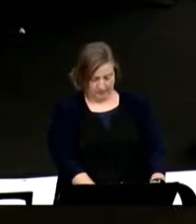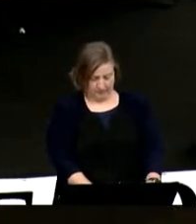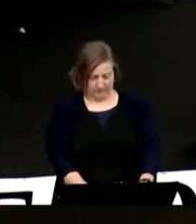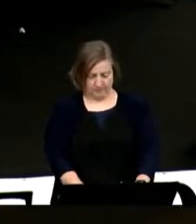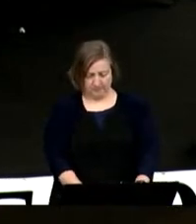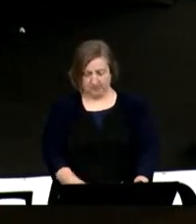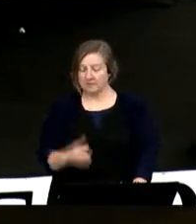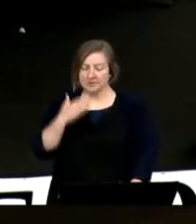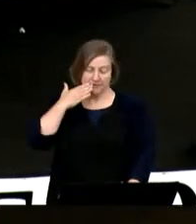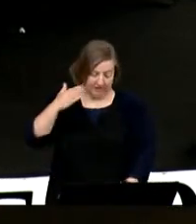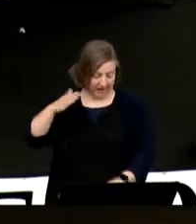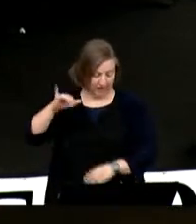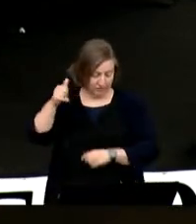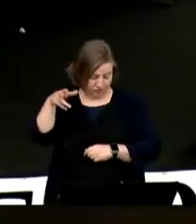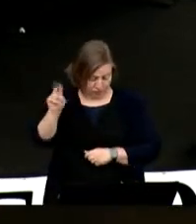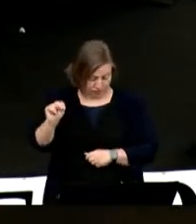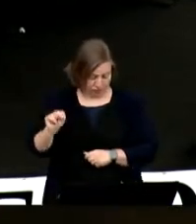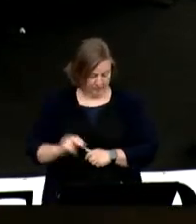Thank you, John.